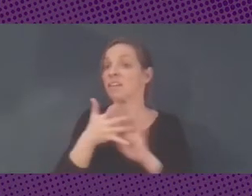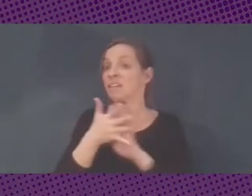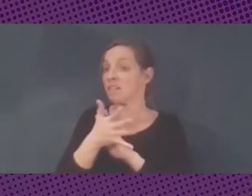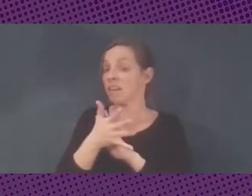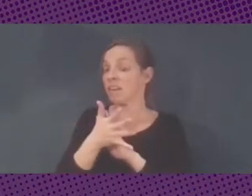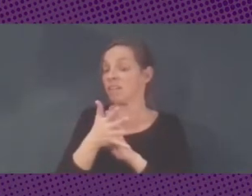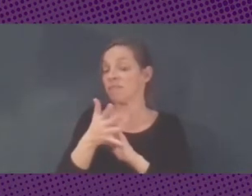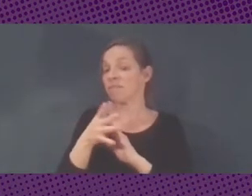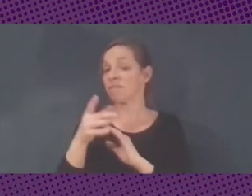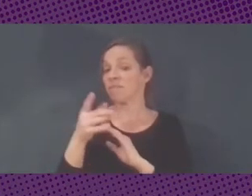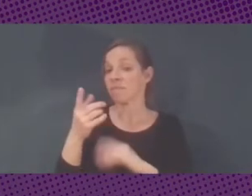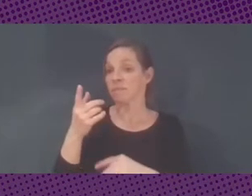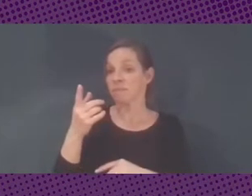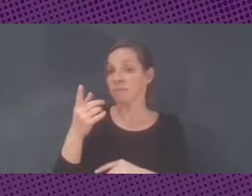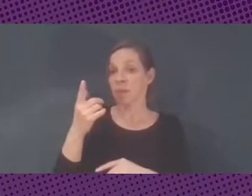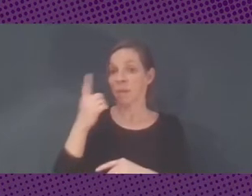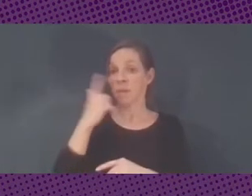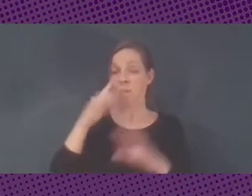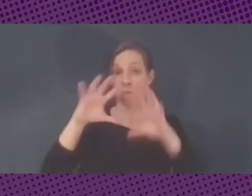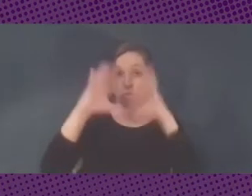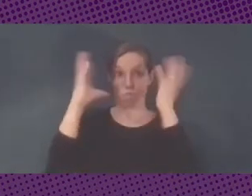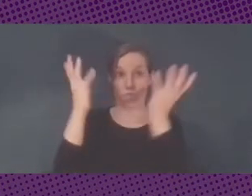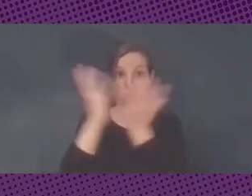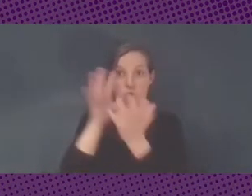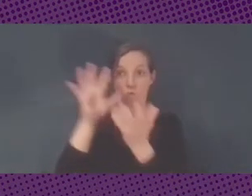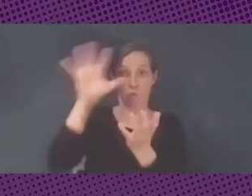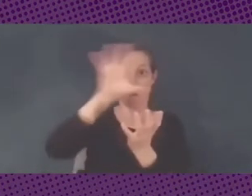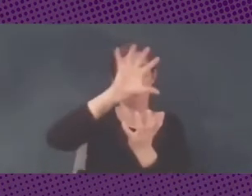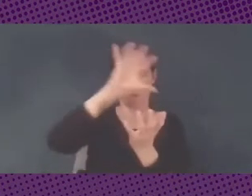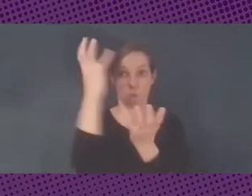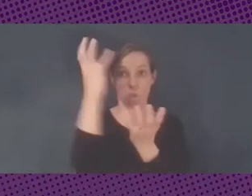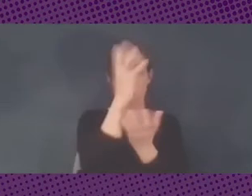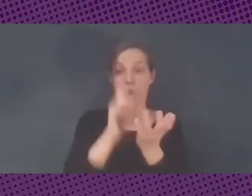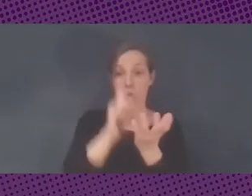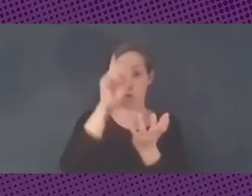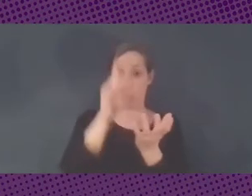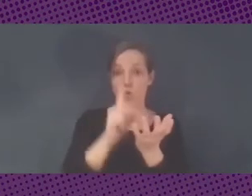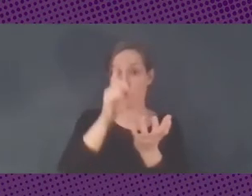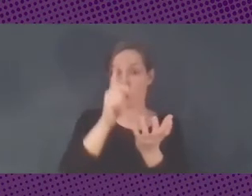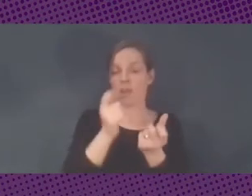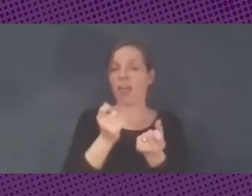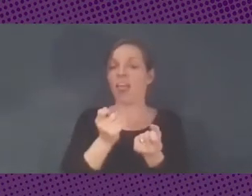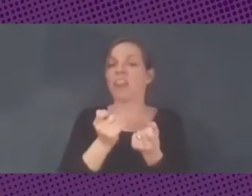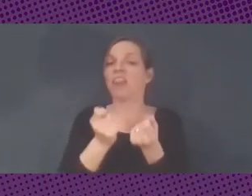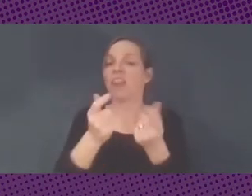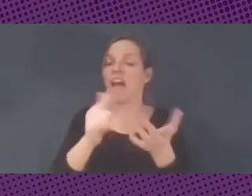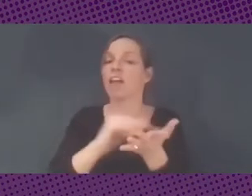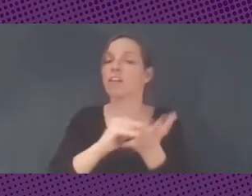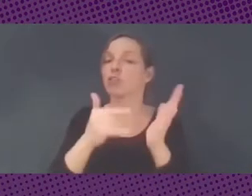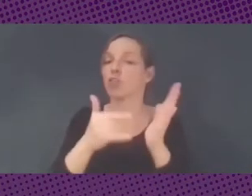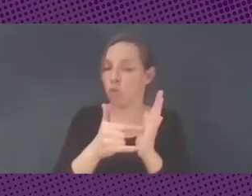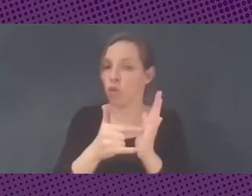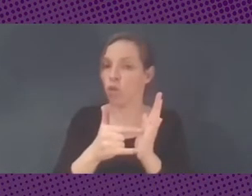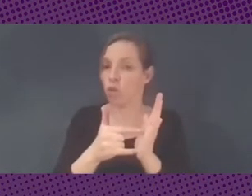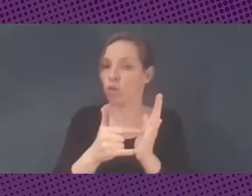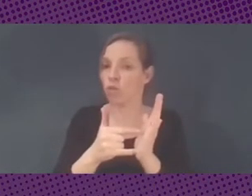or providing ourselves with solutions for future uncertainties, like our health